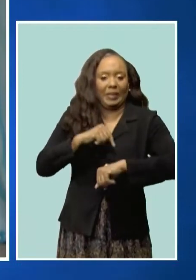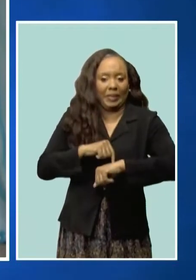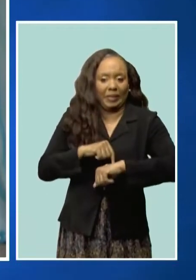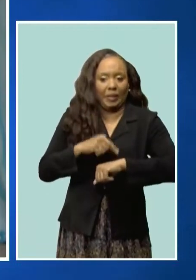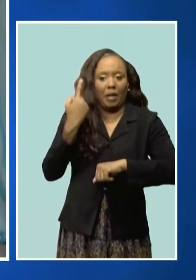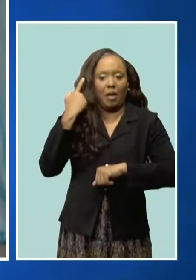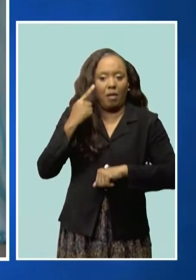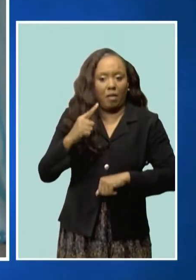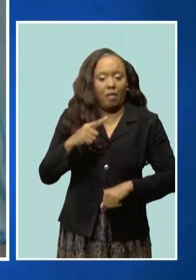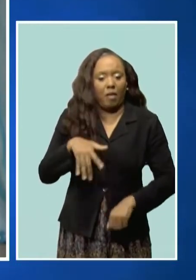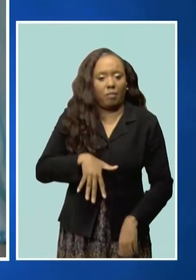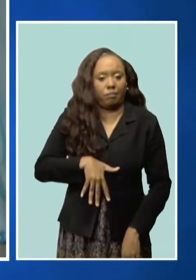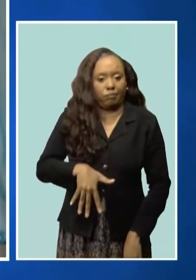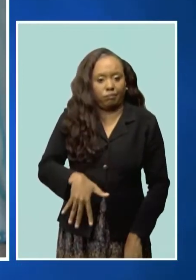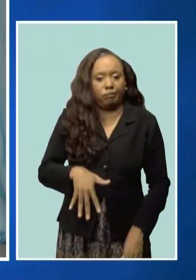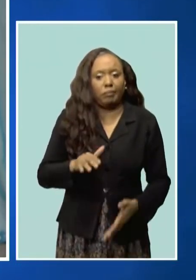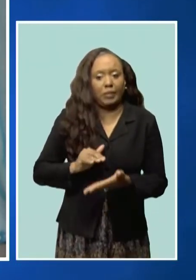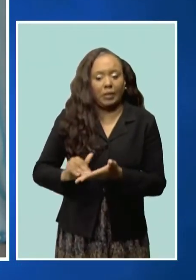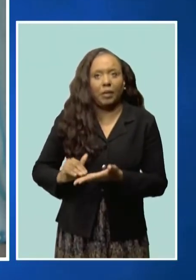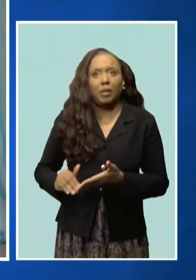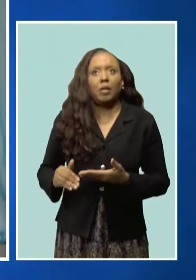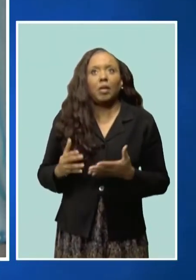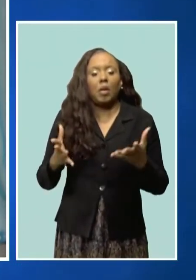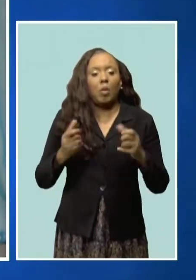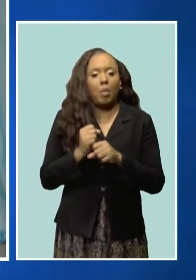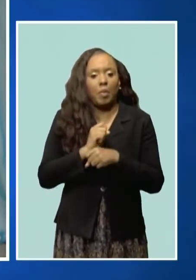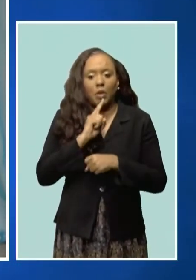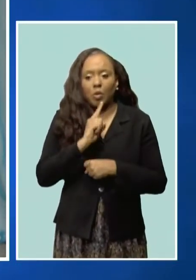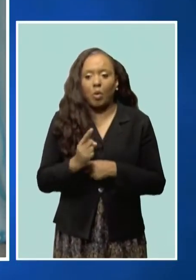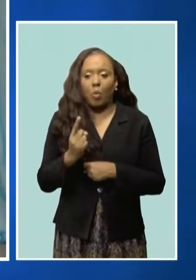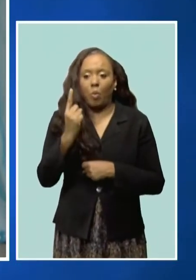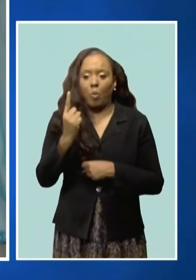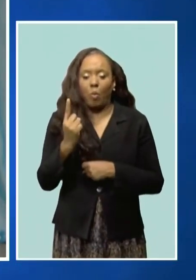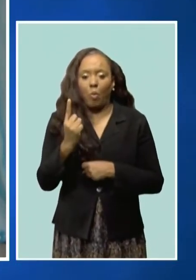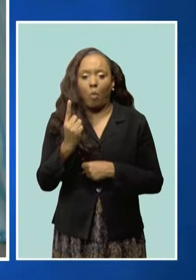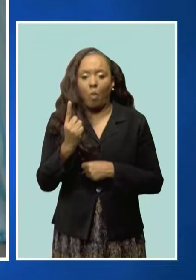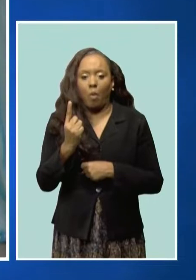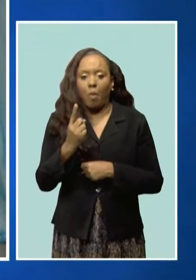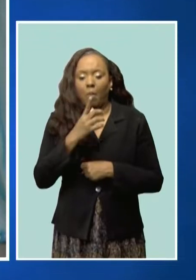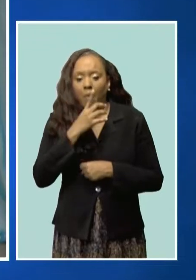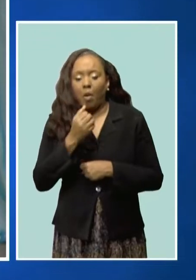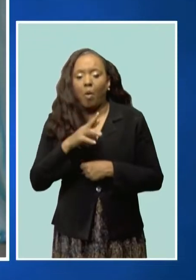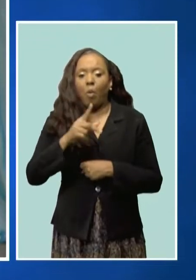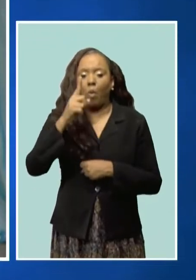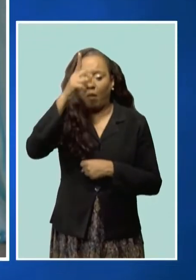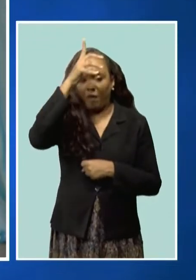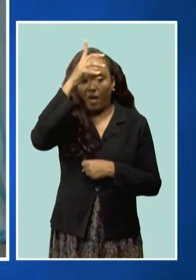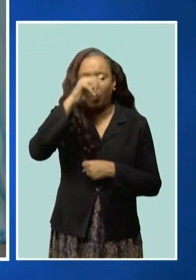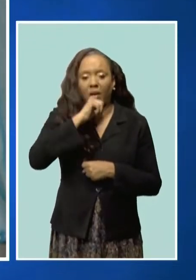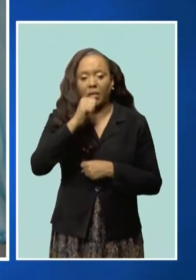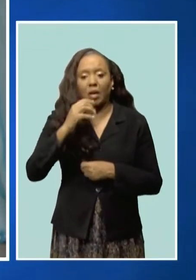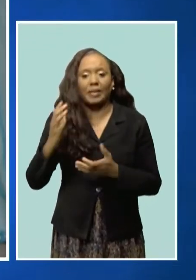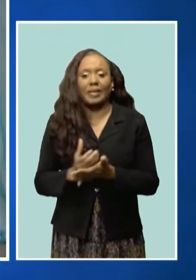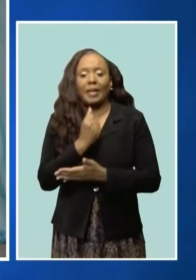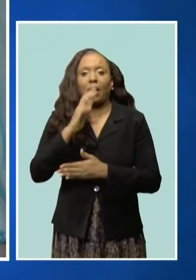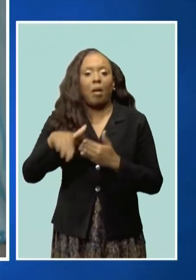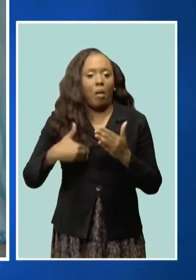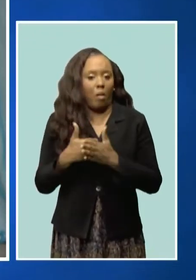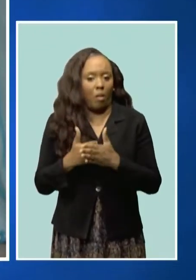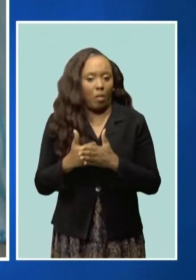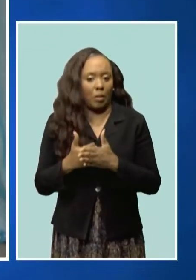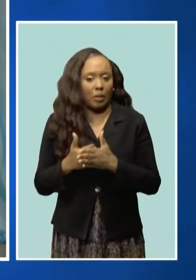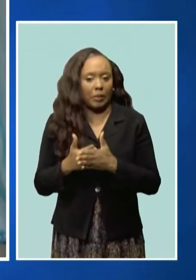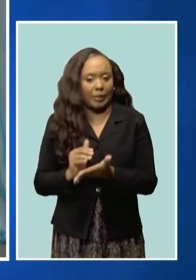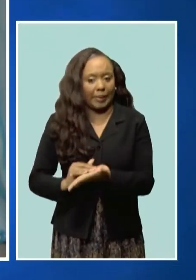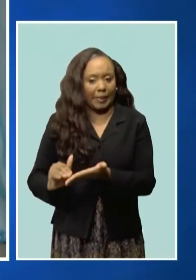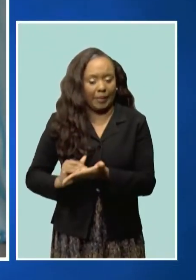sure that one parent doesn't take all, but that the parents have some latitude to be flexible in the arrangements.